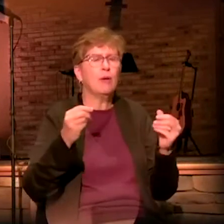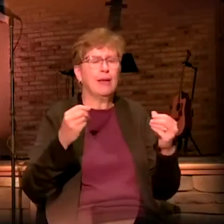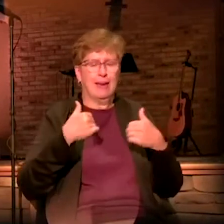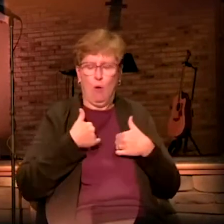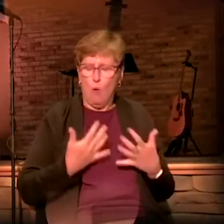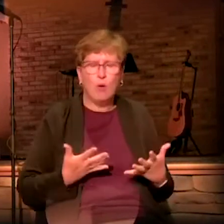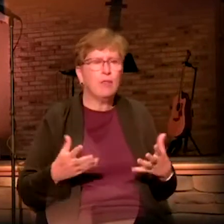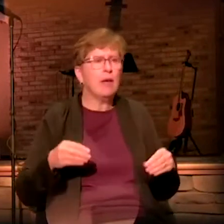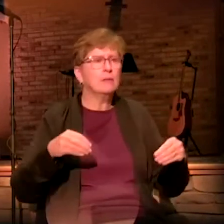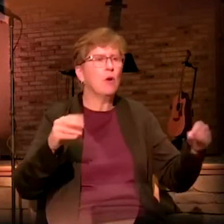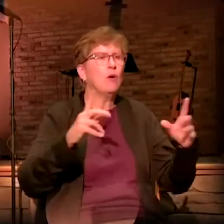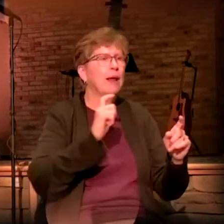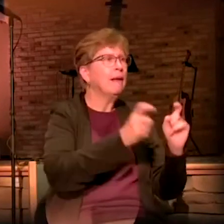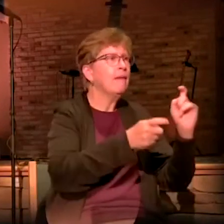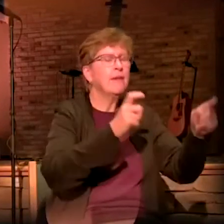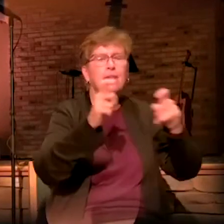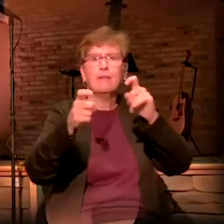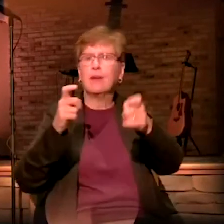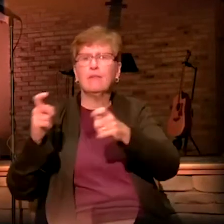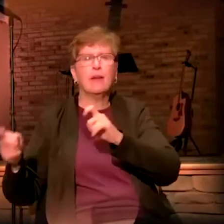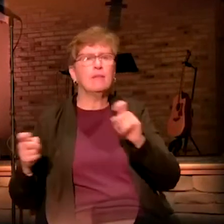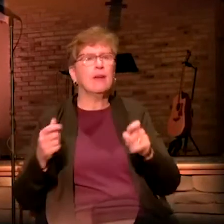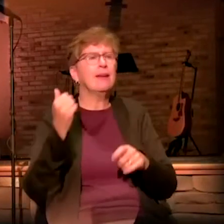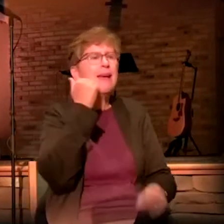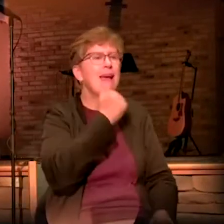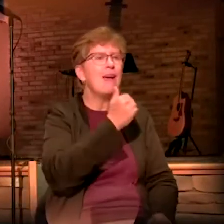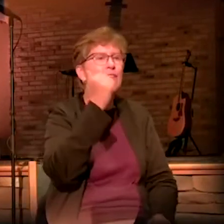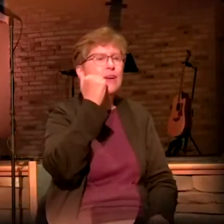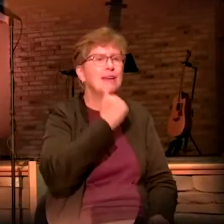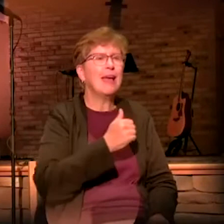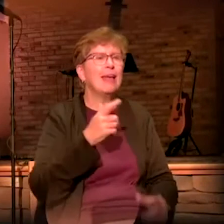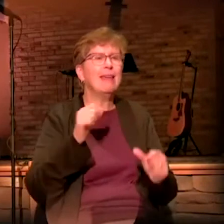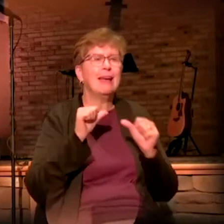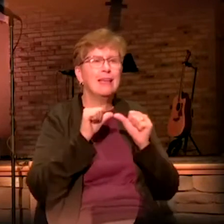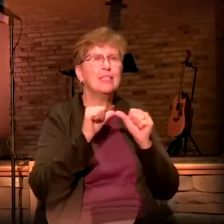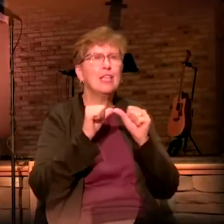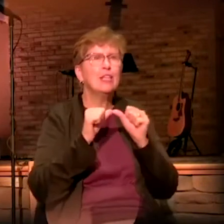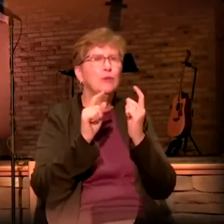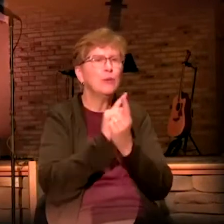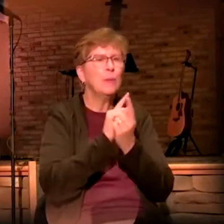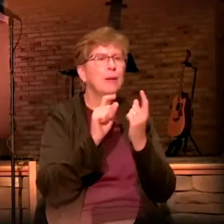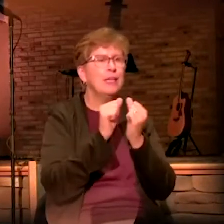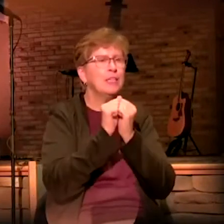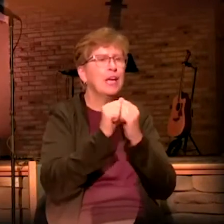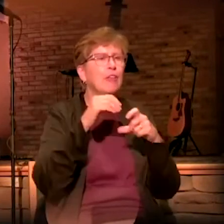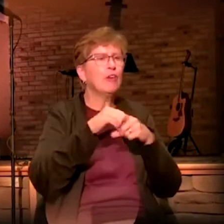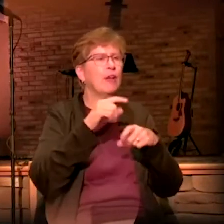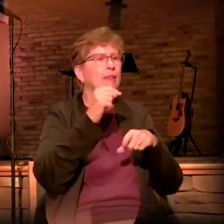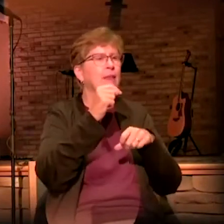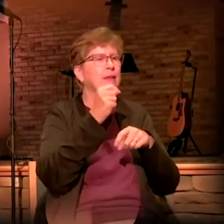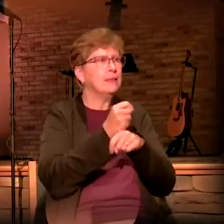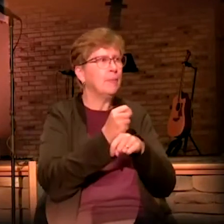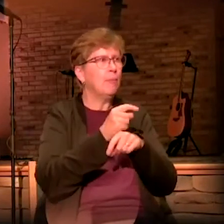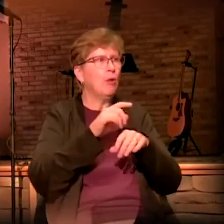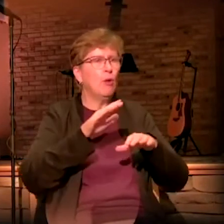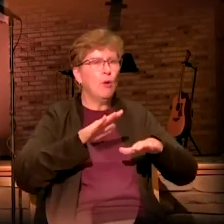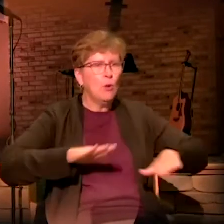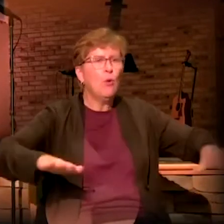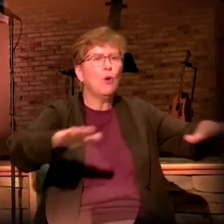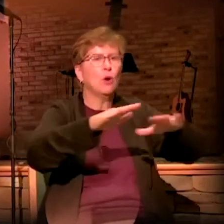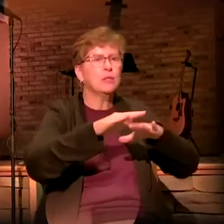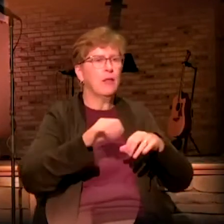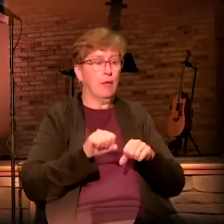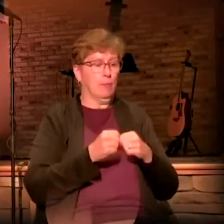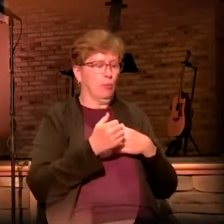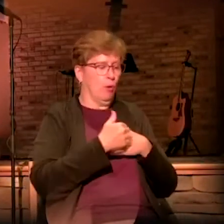to anyone who had need. Every day they continued to meet together in the temple courts. They broke bread in